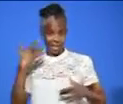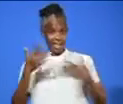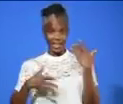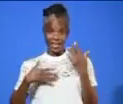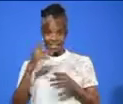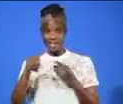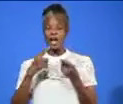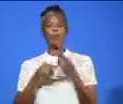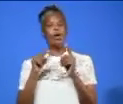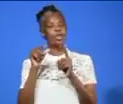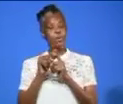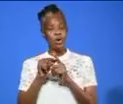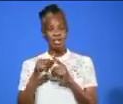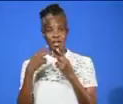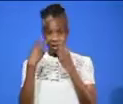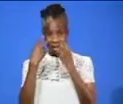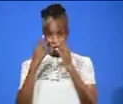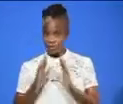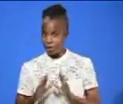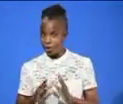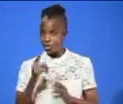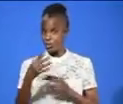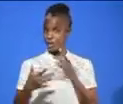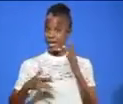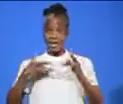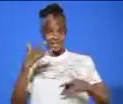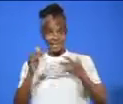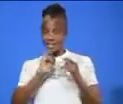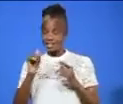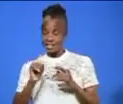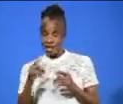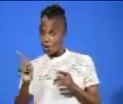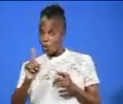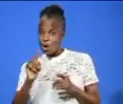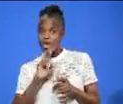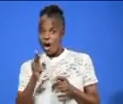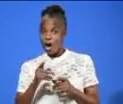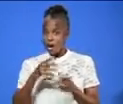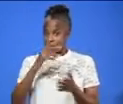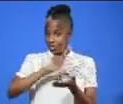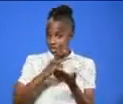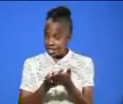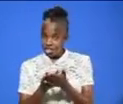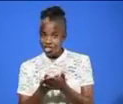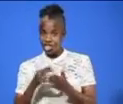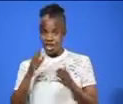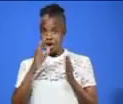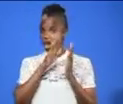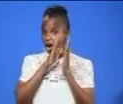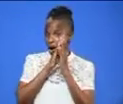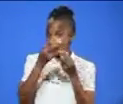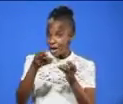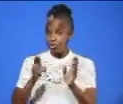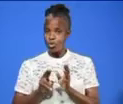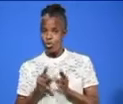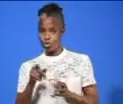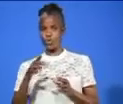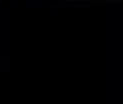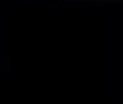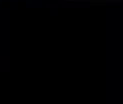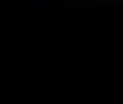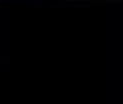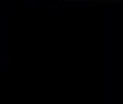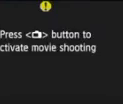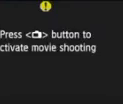are excited as well, whether you're in your living room, your bedroom, your kitchen, just get excited for the word of God. And remember, be